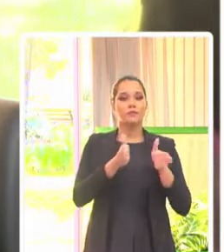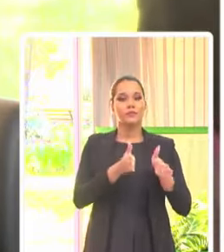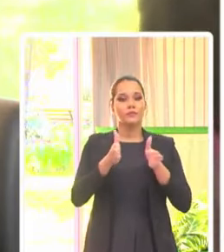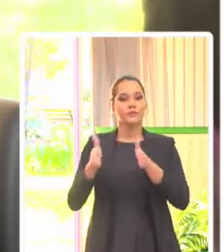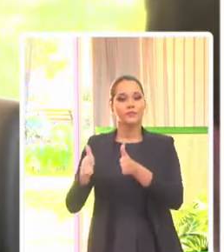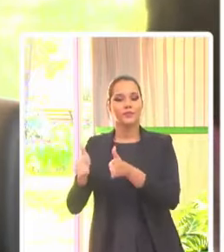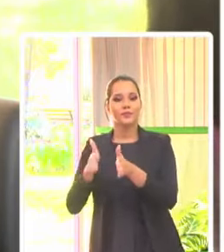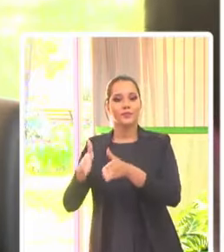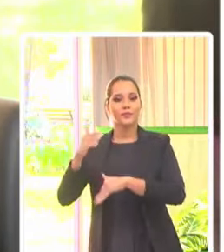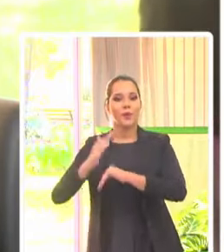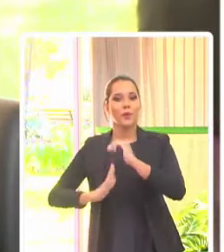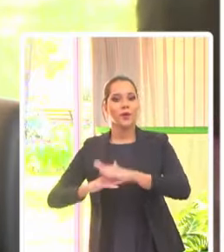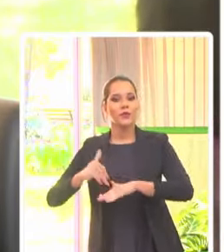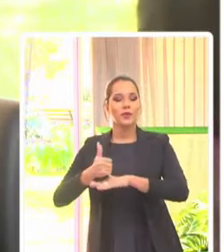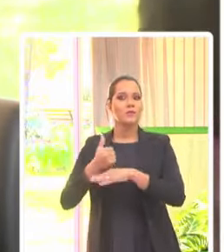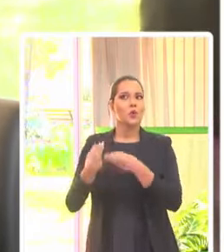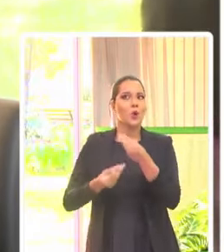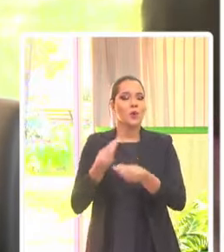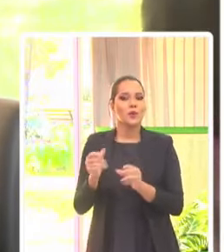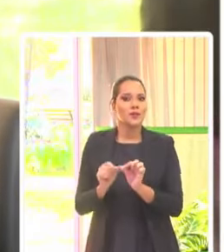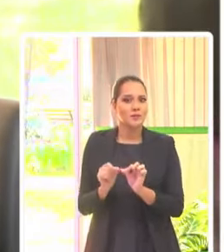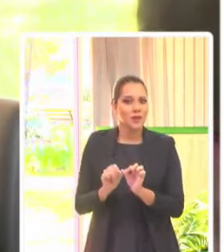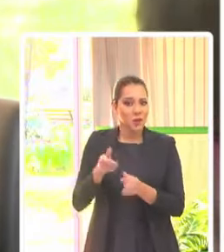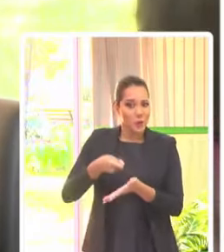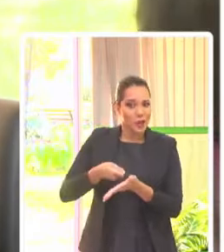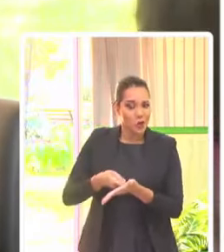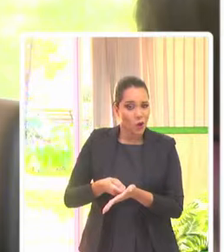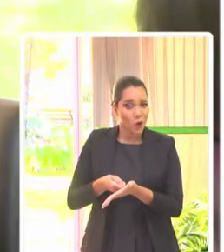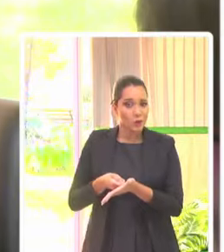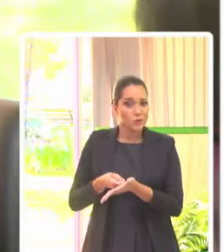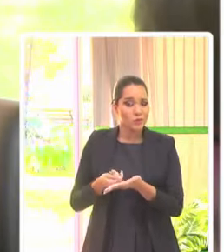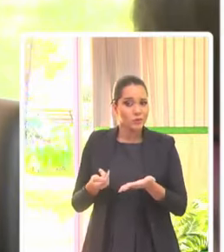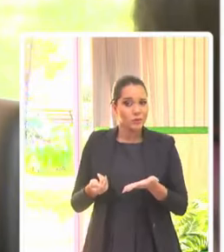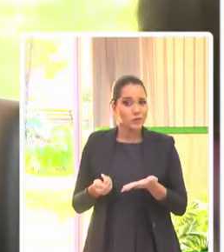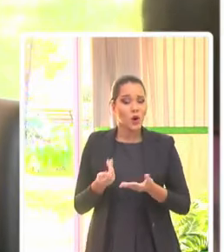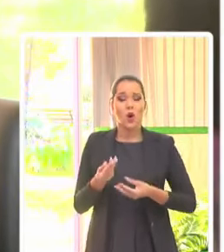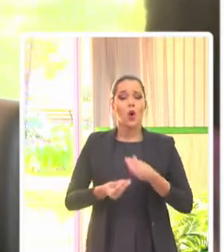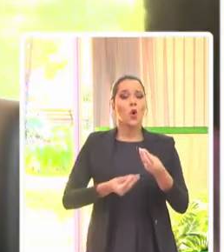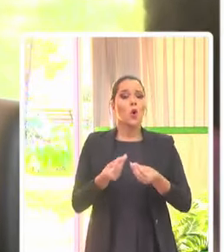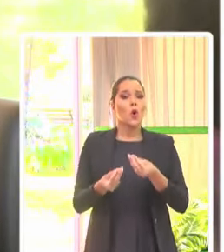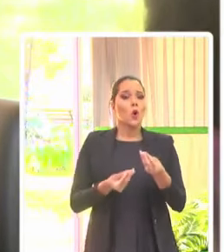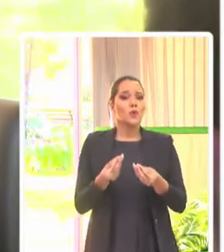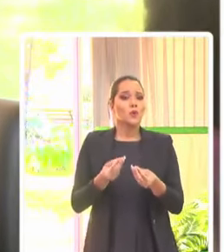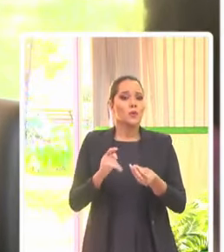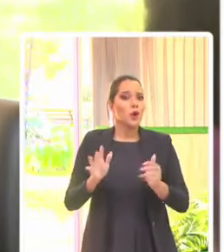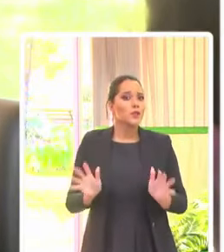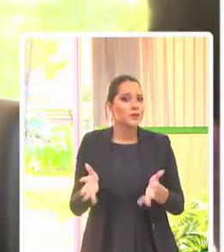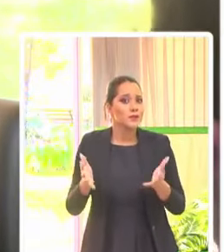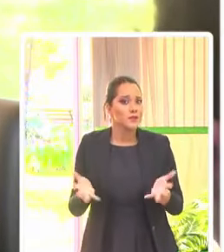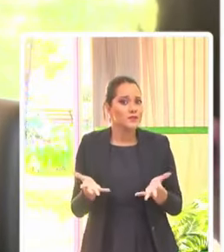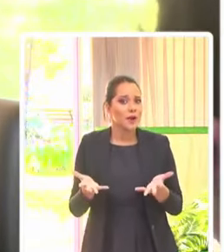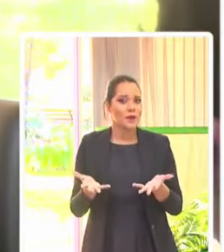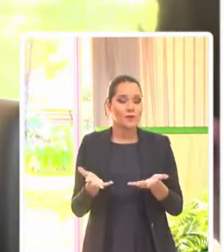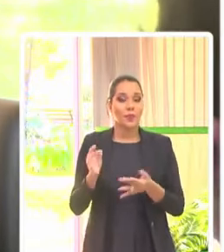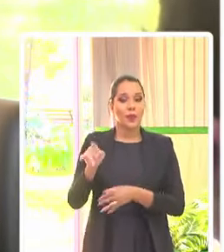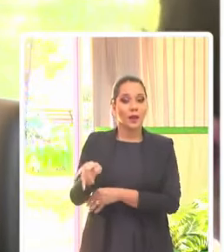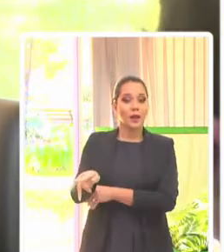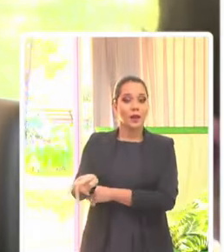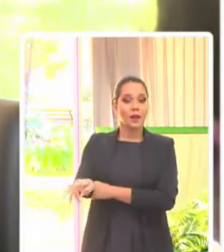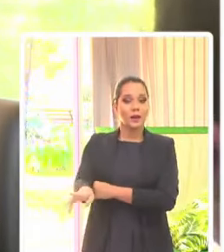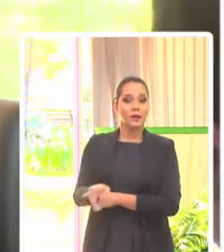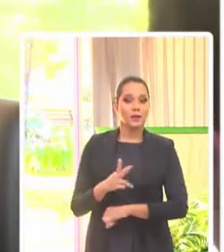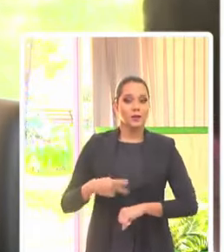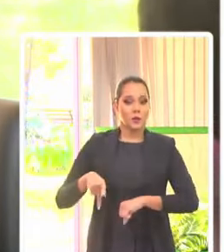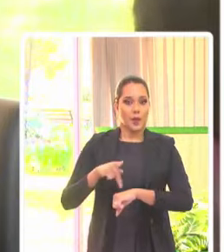you do it? Do you make it mandatory? Do you, how do you incentivize it? I know in Singapore, their public servants, because they have a lot of